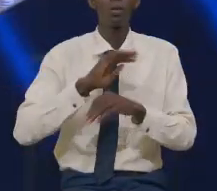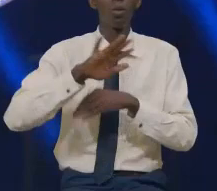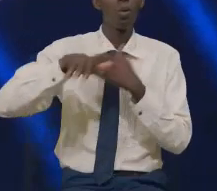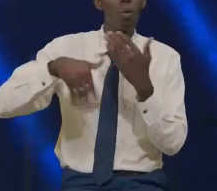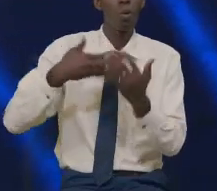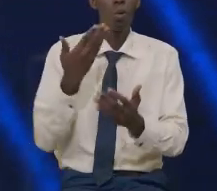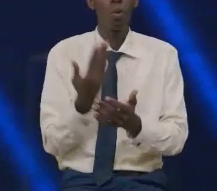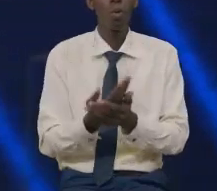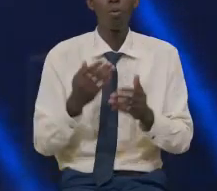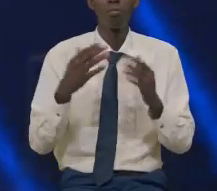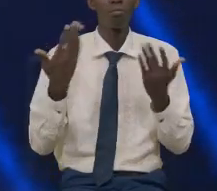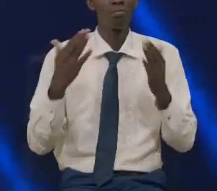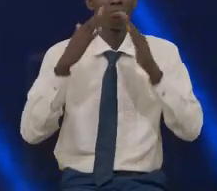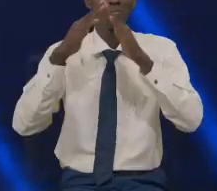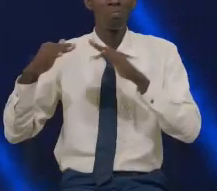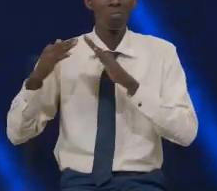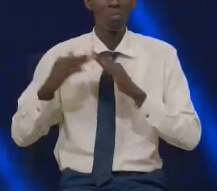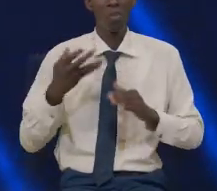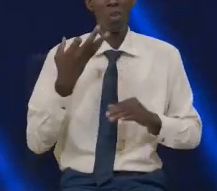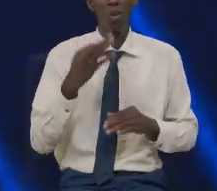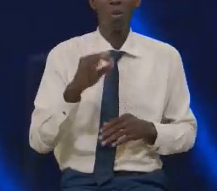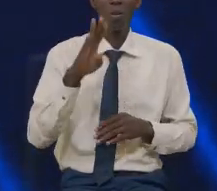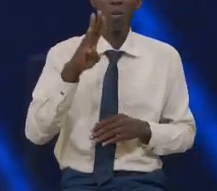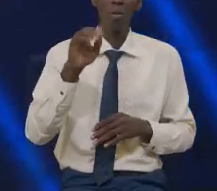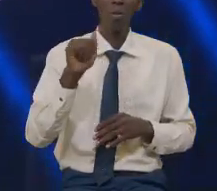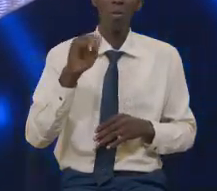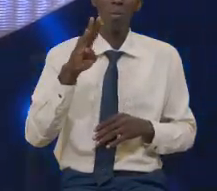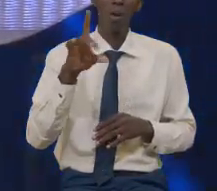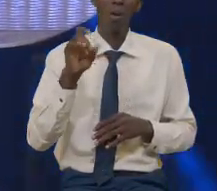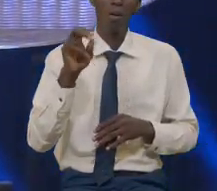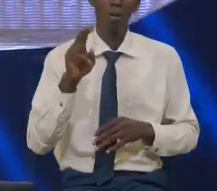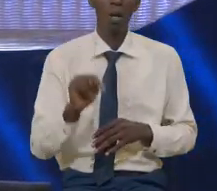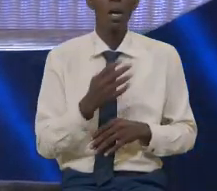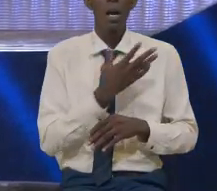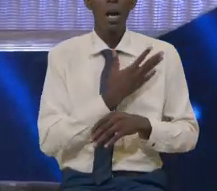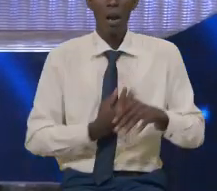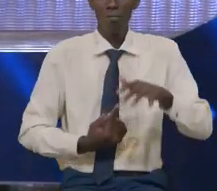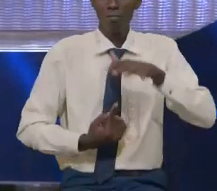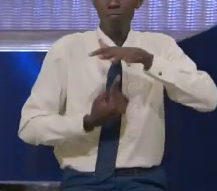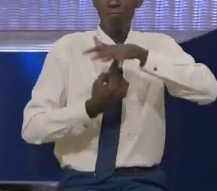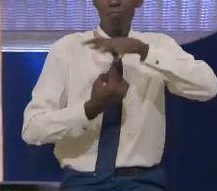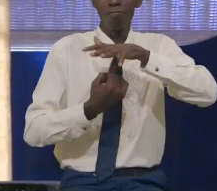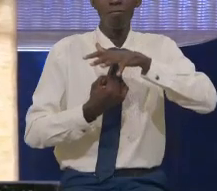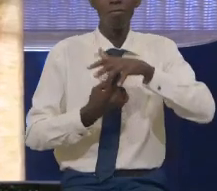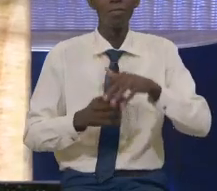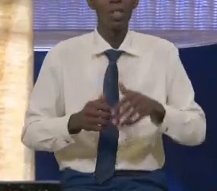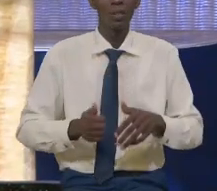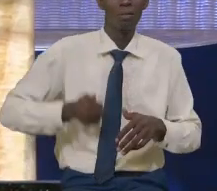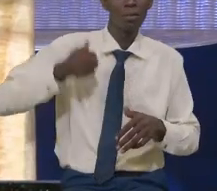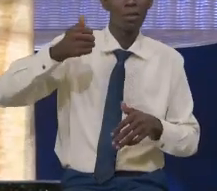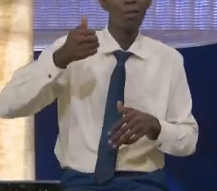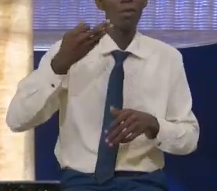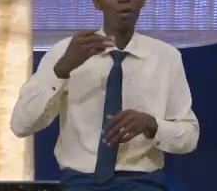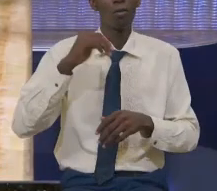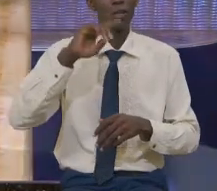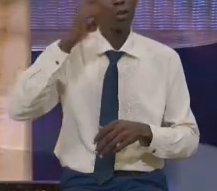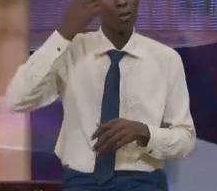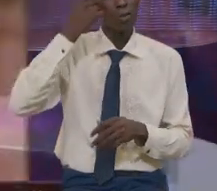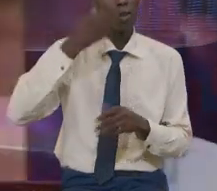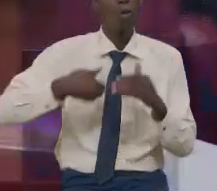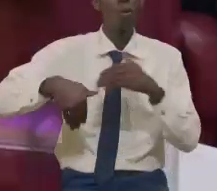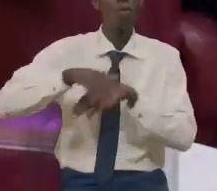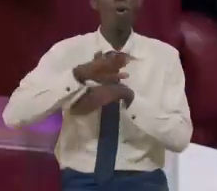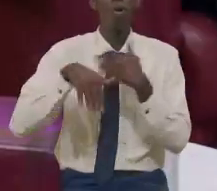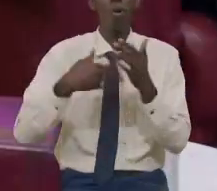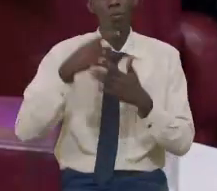whole province of Babylon and chief of the governors over all the